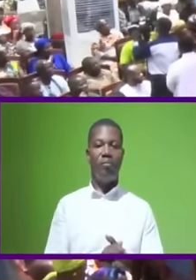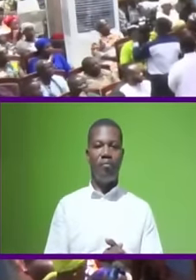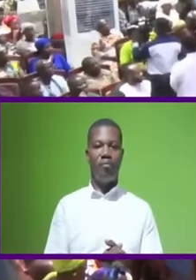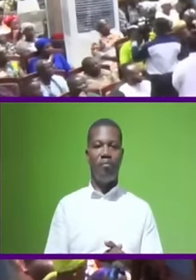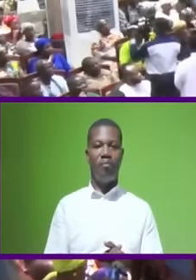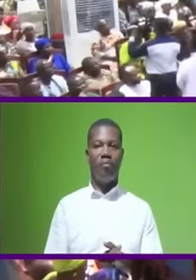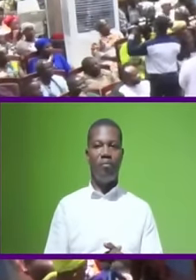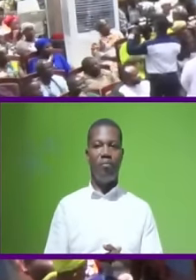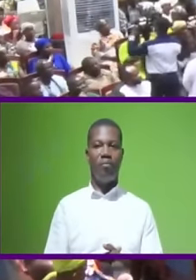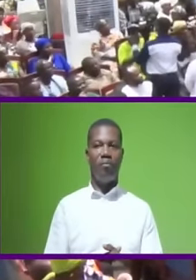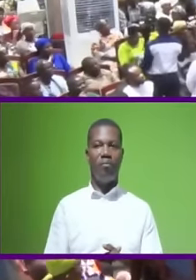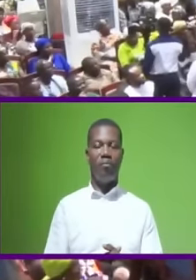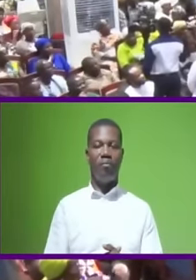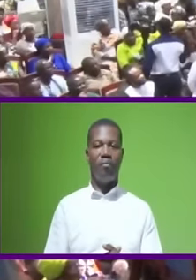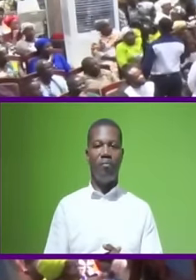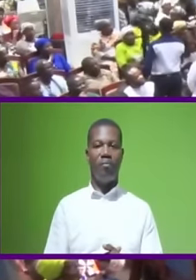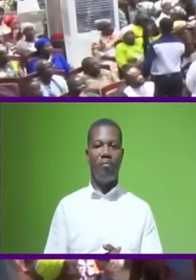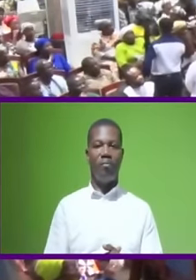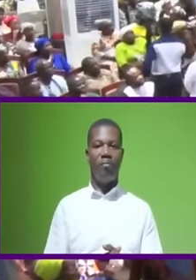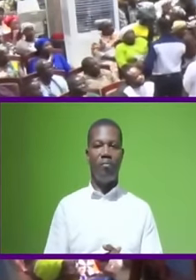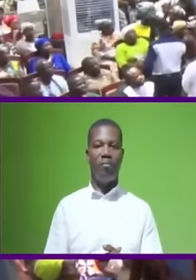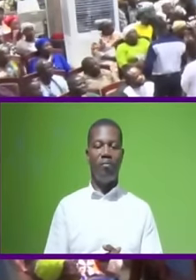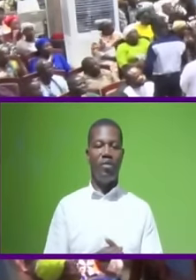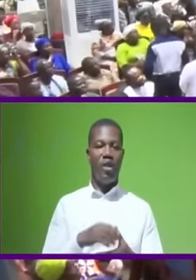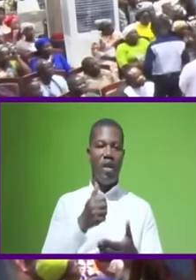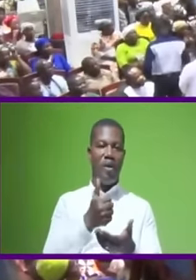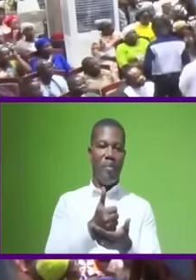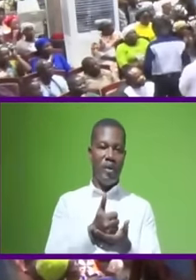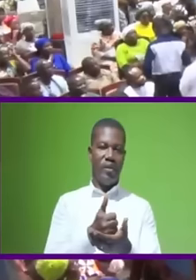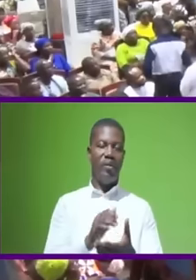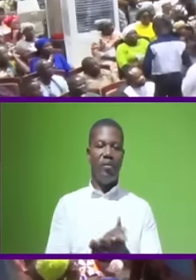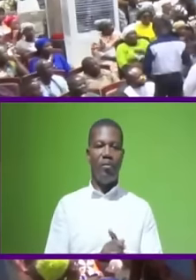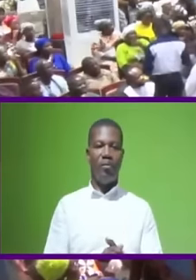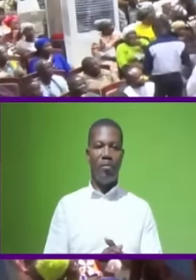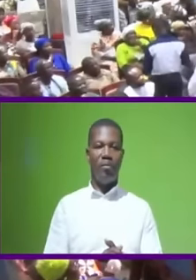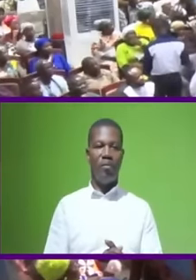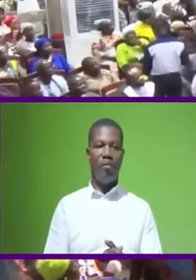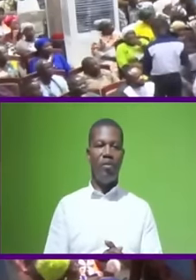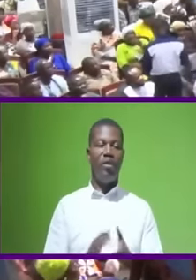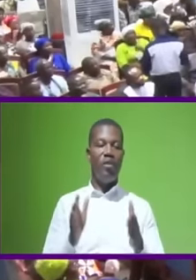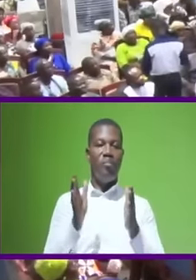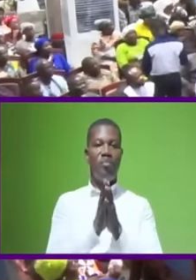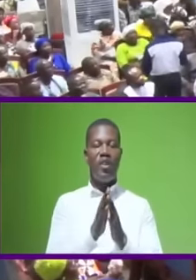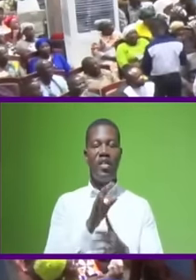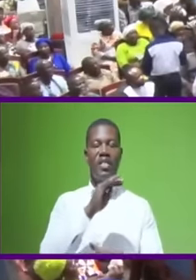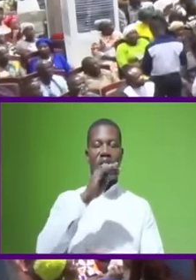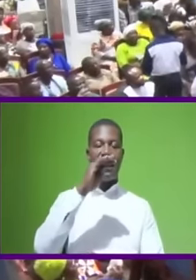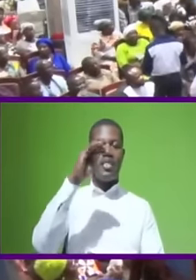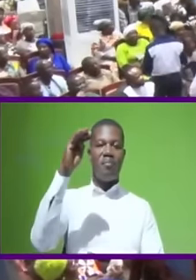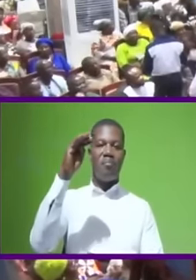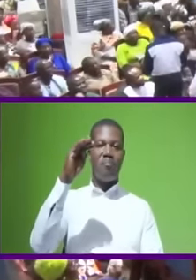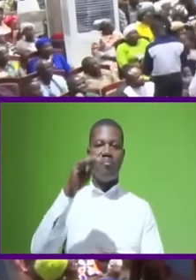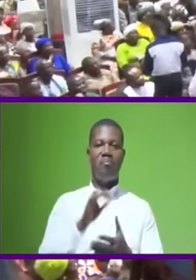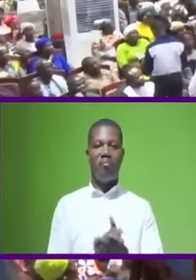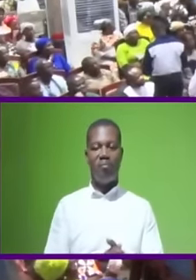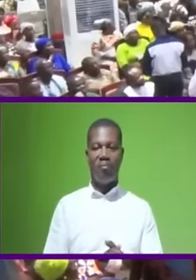calling and they're pestering me, kindly stop. Amen. Calling me. Praise him.